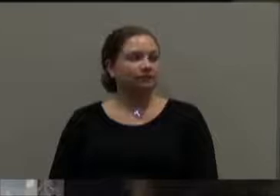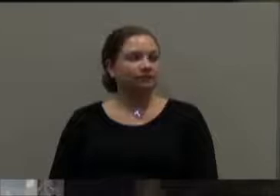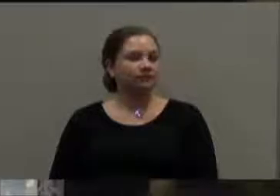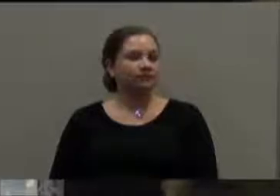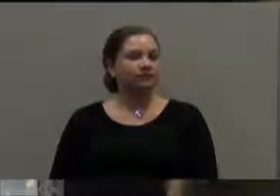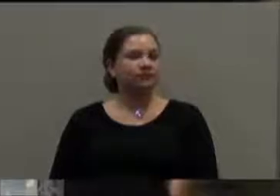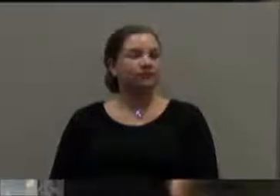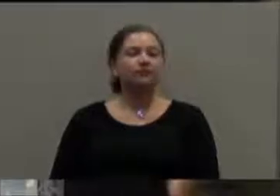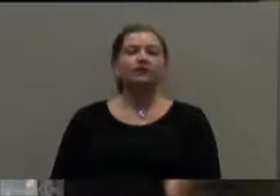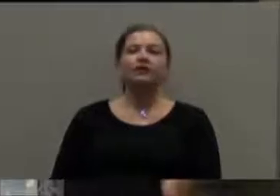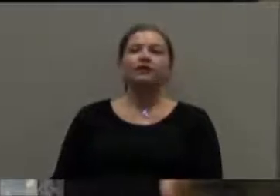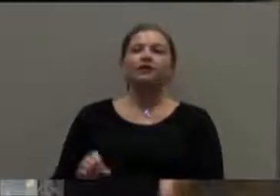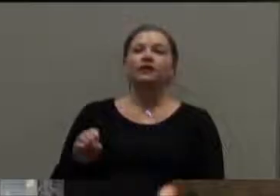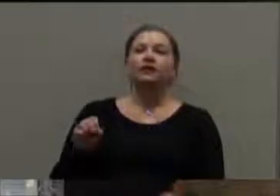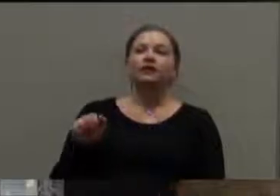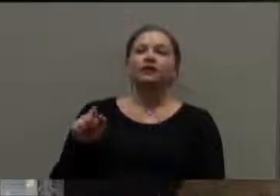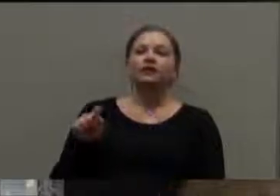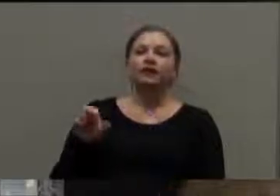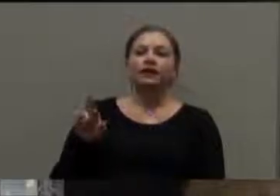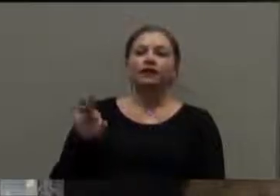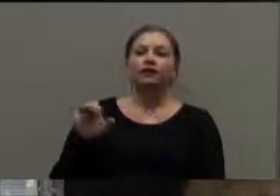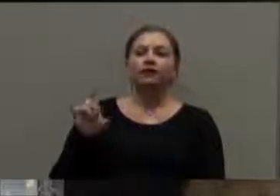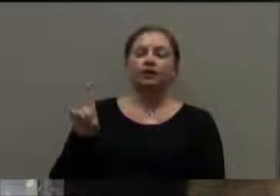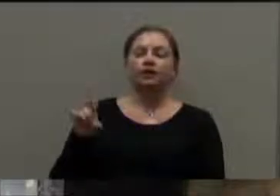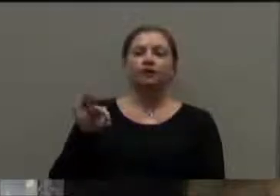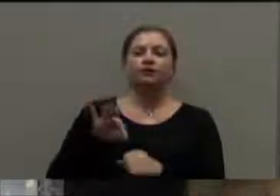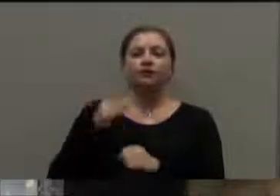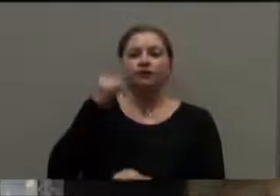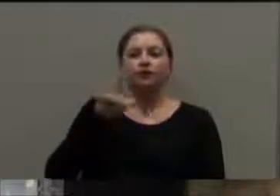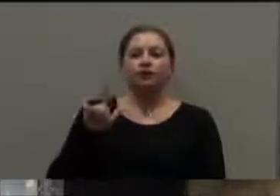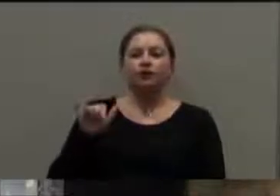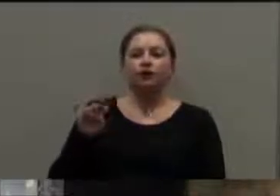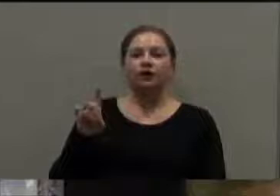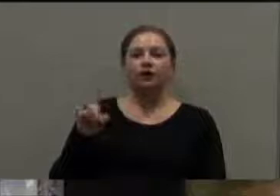Ms. Satterfield votes for Dr. Linda Cash.